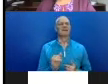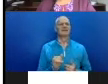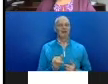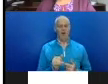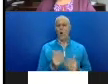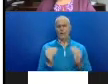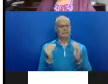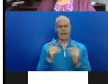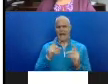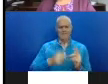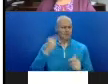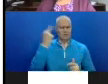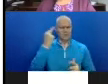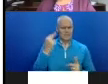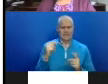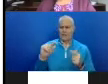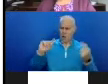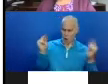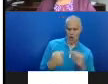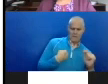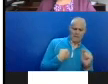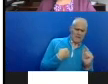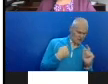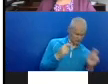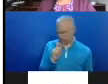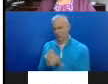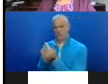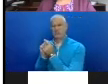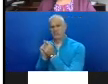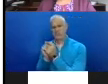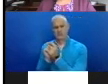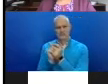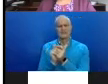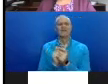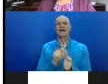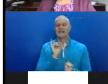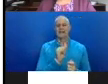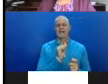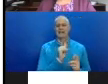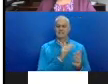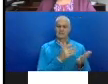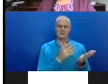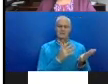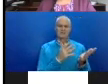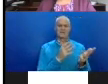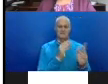justified because they're being harmed to perpetrate abuse. So they can come in with that. So that needs to be attended to in terms